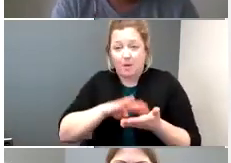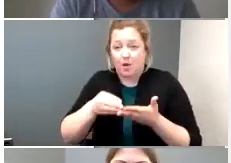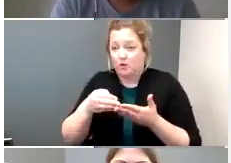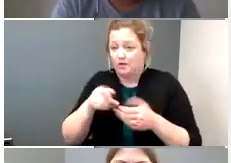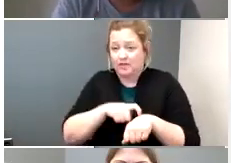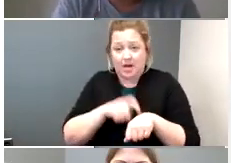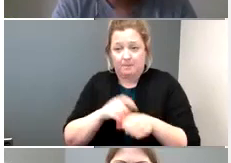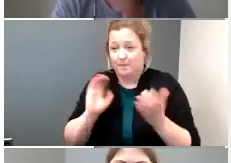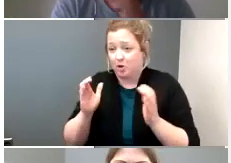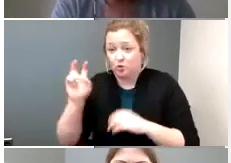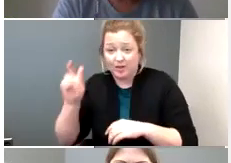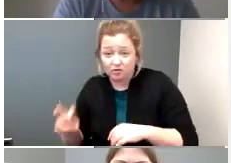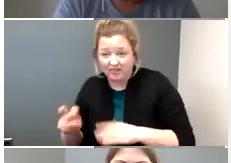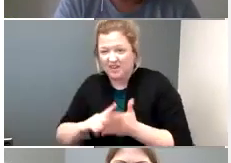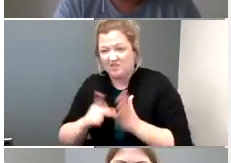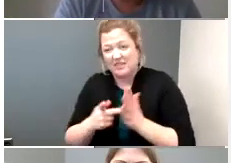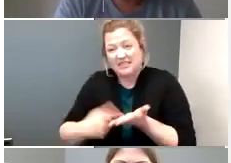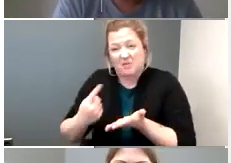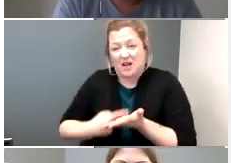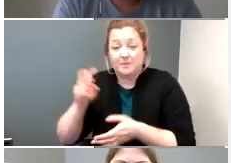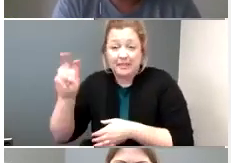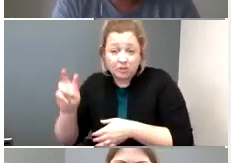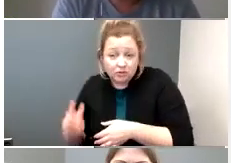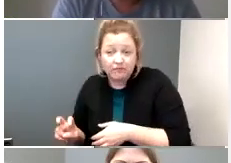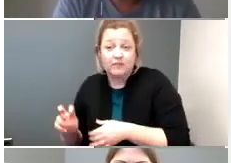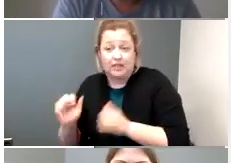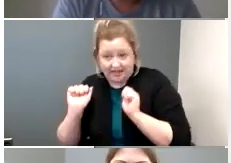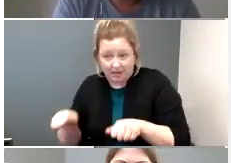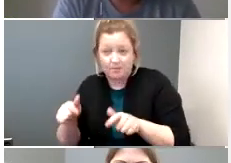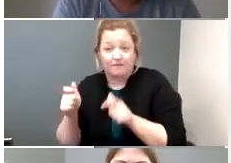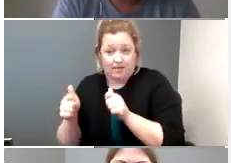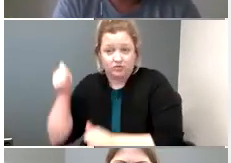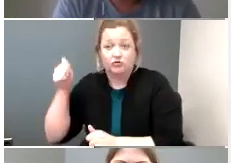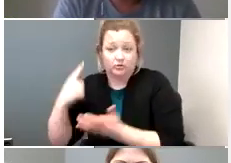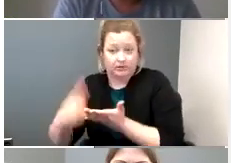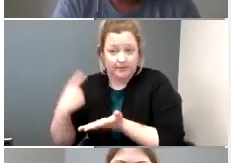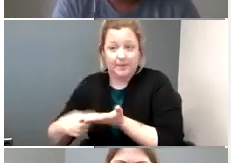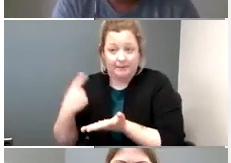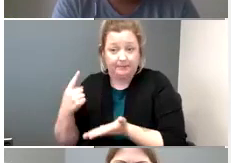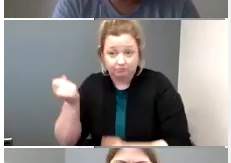faster than recursive solutions. Does that make sense? Sort of.